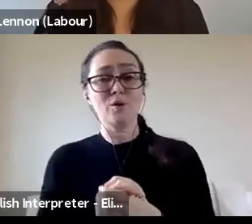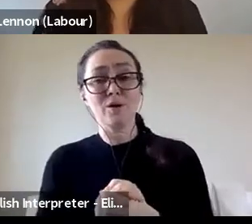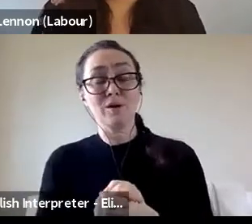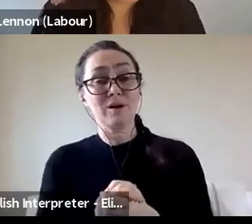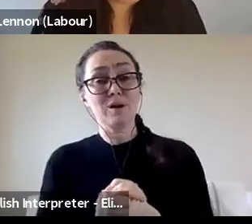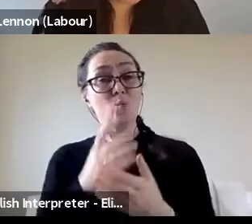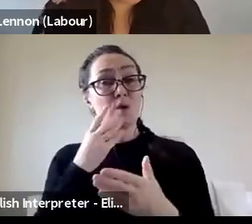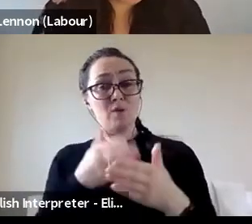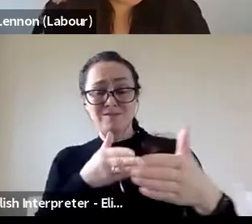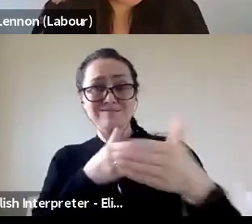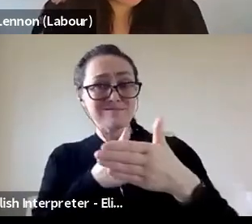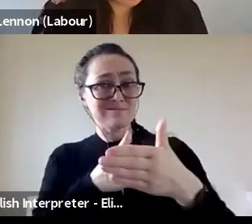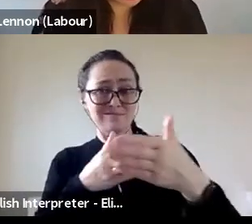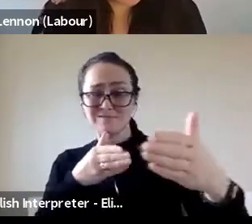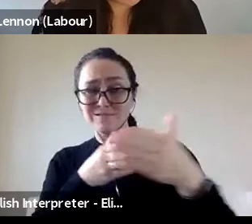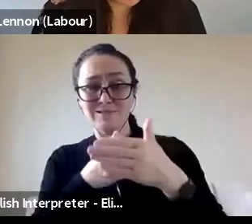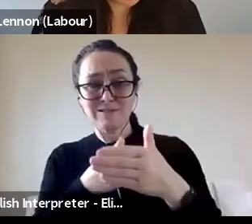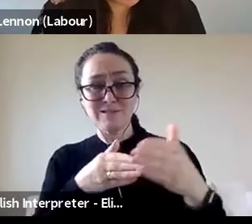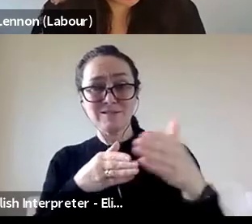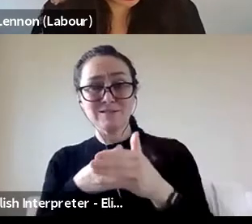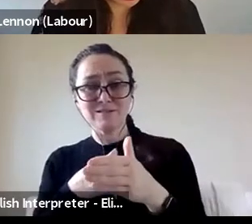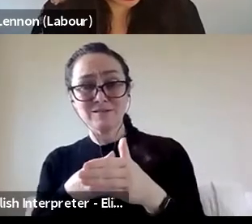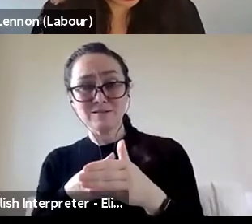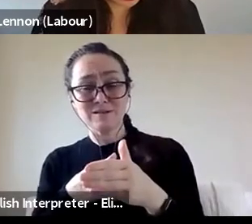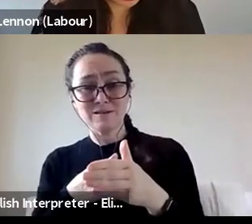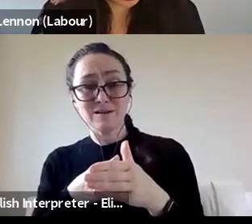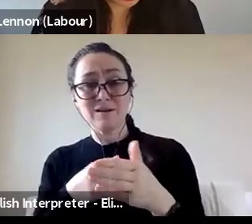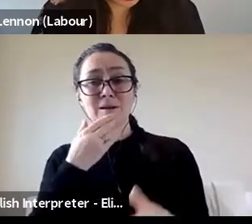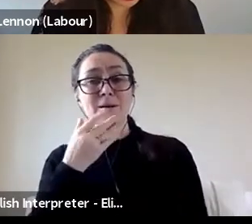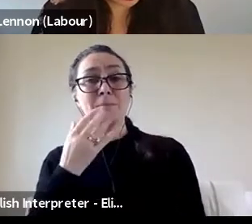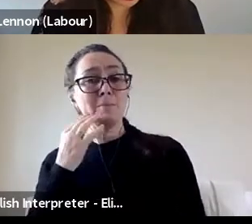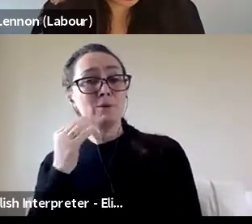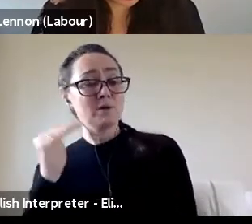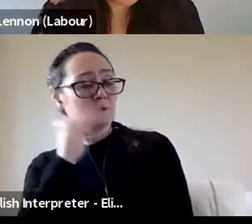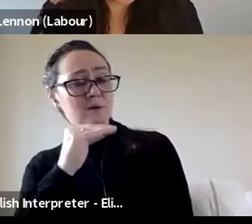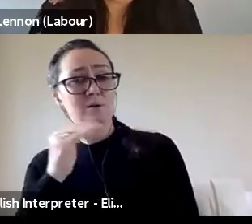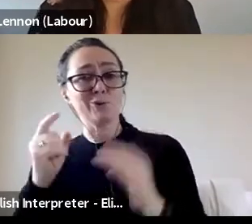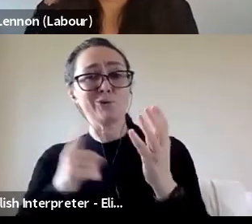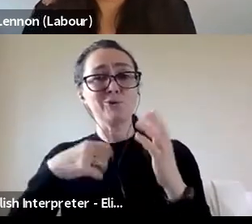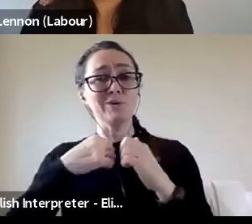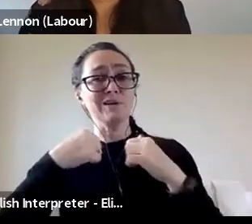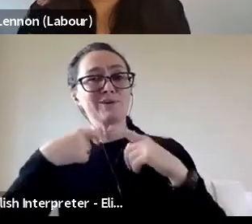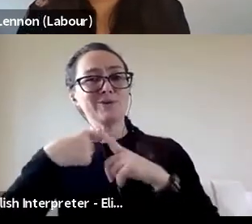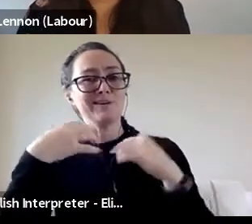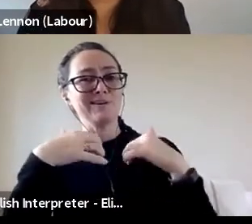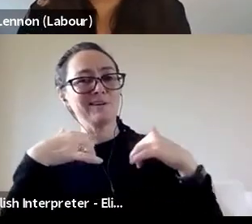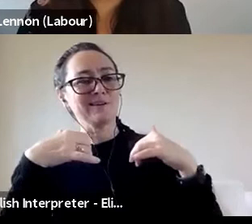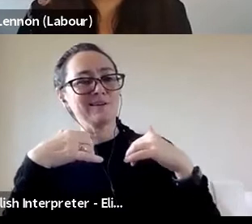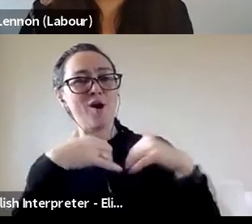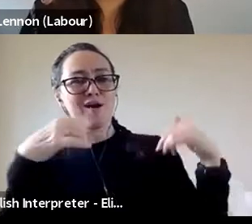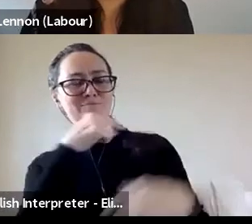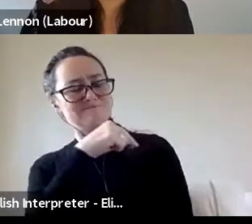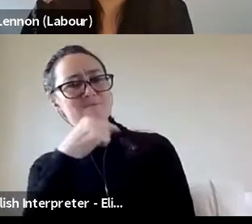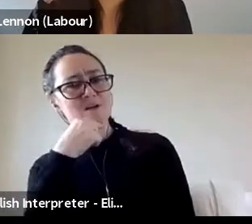We didn't have the power to do something. We would just go to the UK government and say, we need this. They would give it to us and we'd just get on with it. So you actually have to use